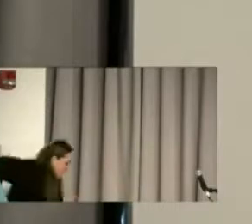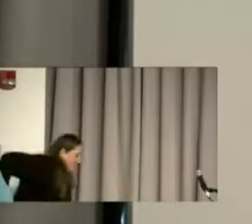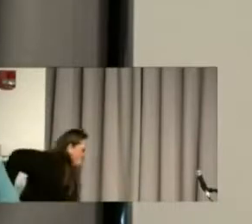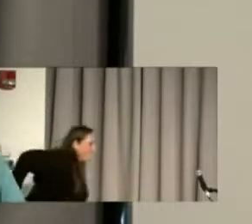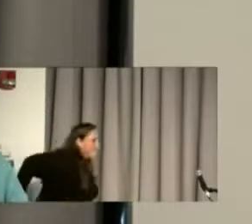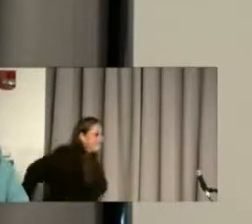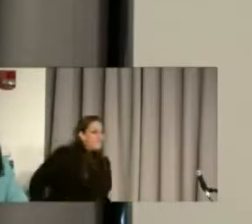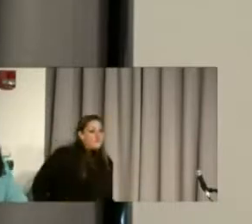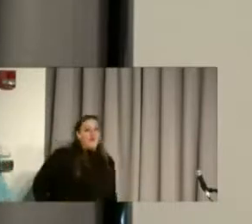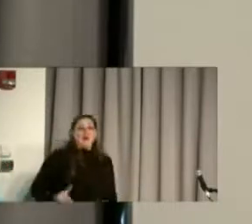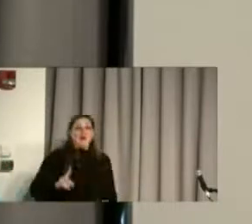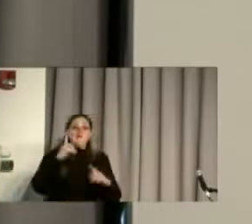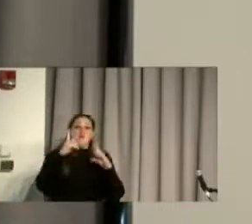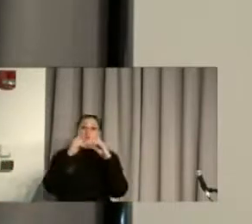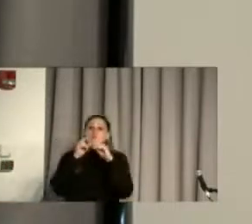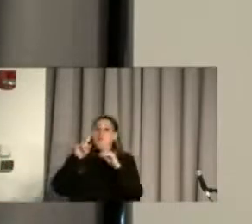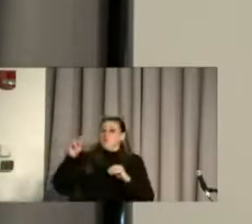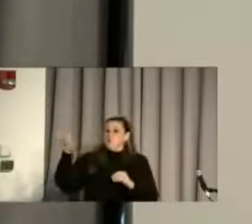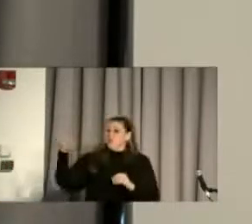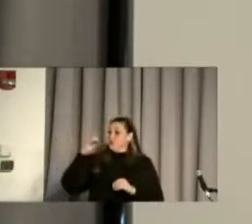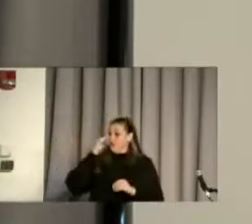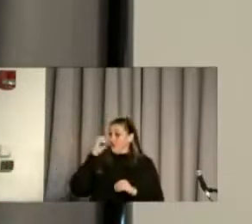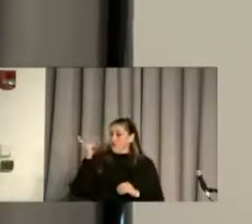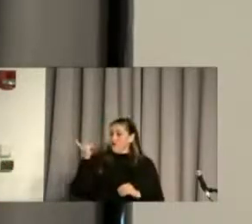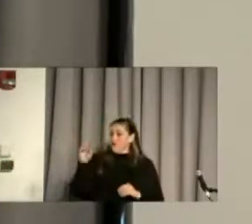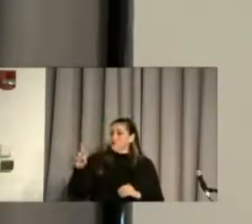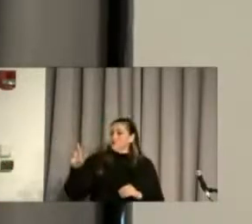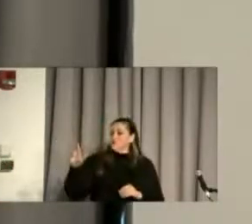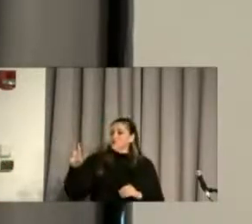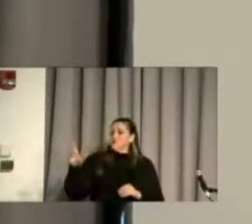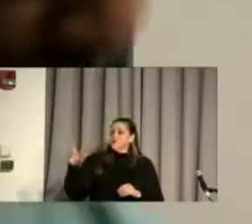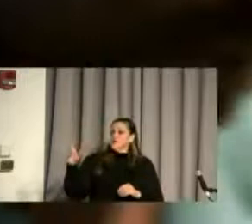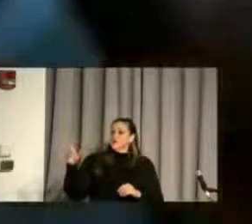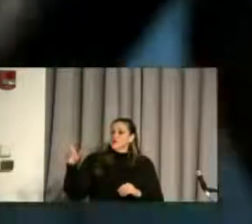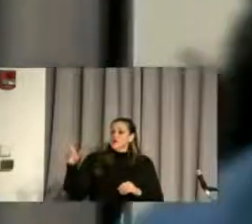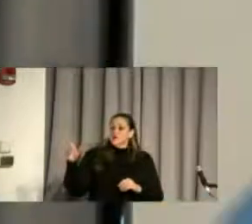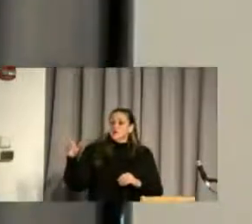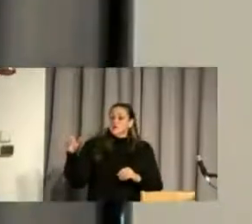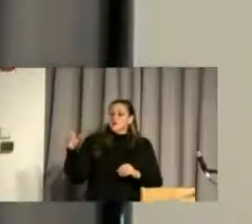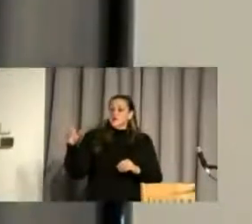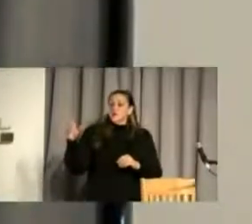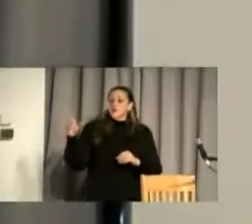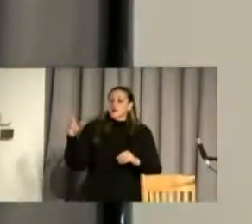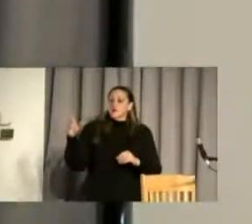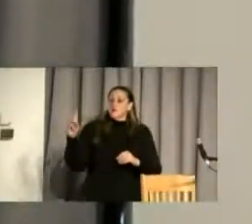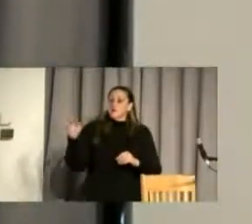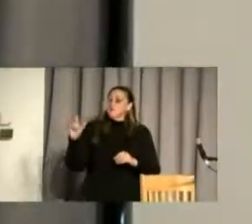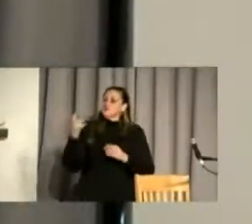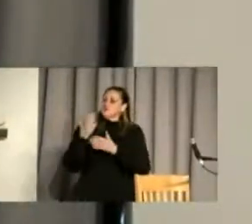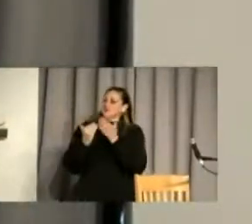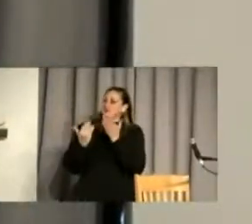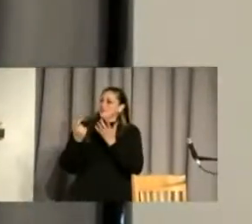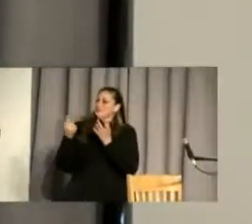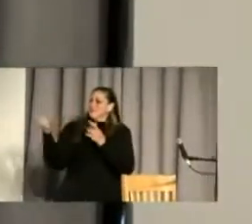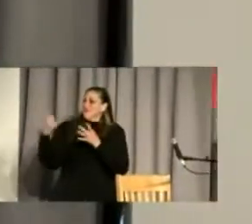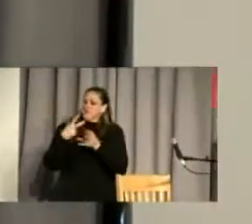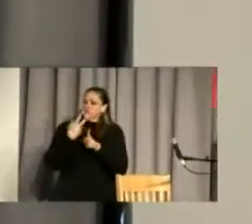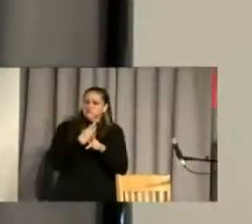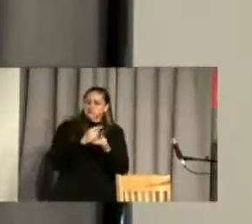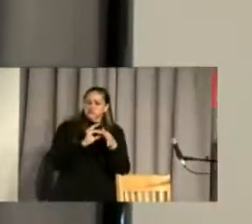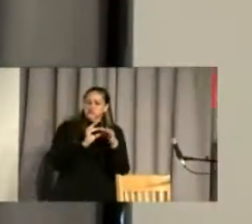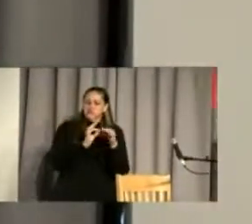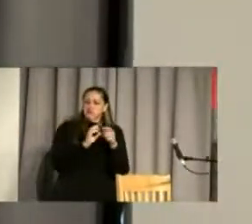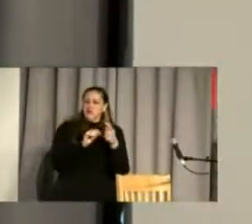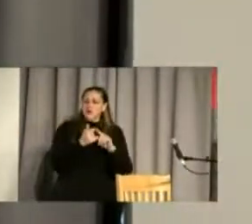Marshall. So thank you. And some of this has already been addressed earlier, but this question of how